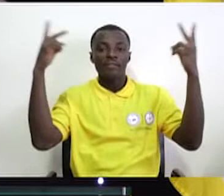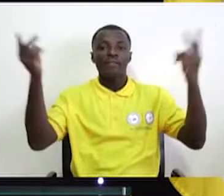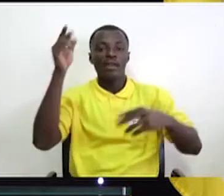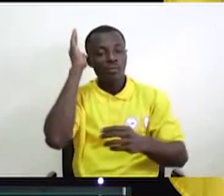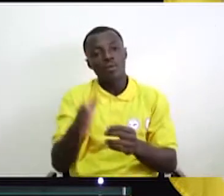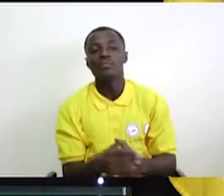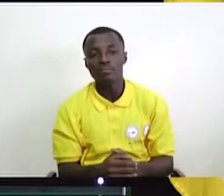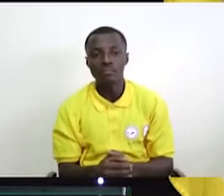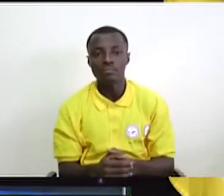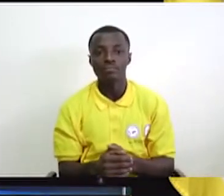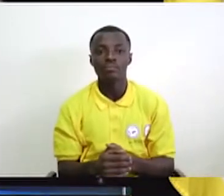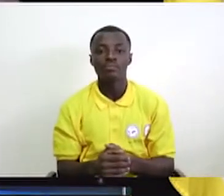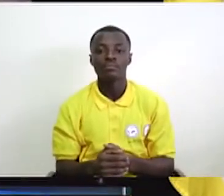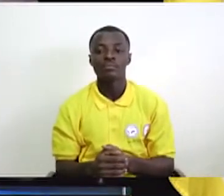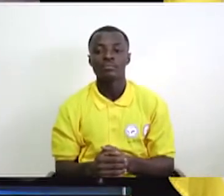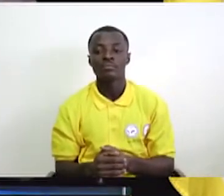this man called